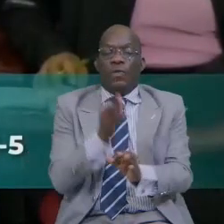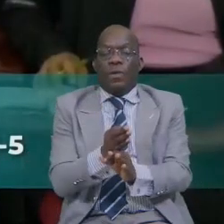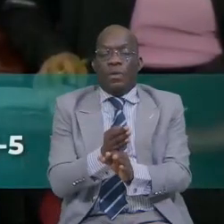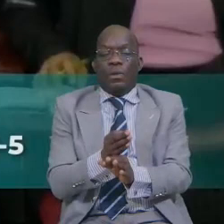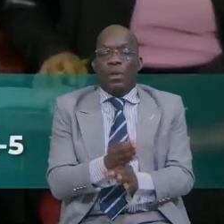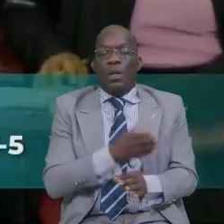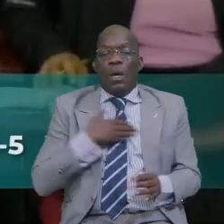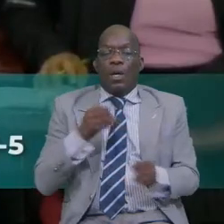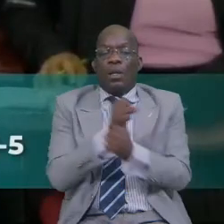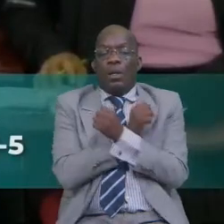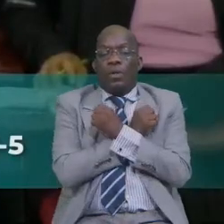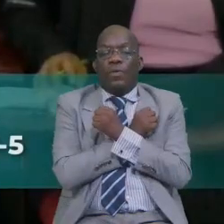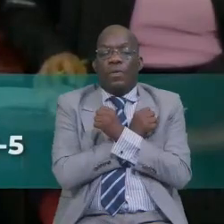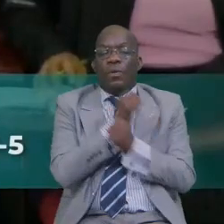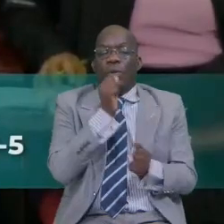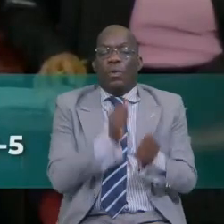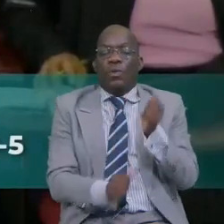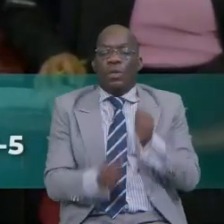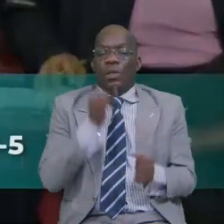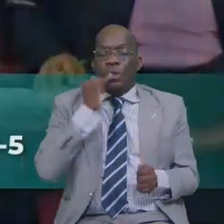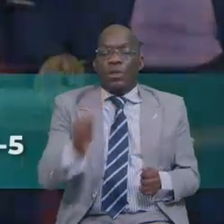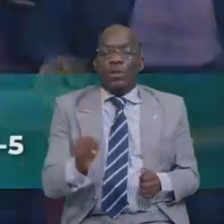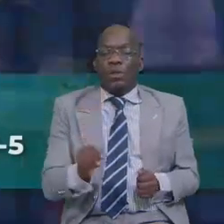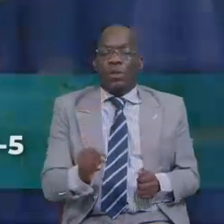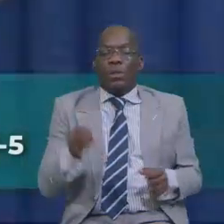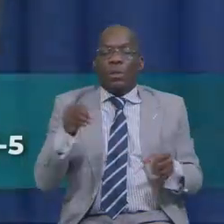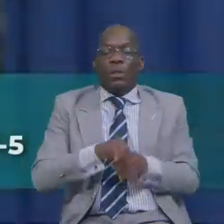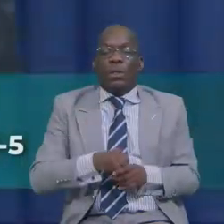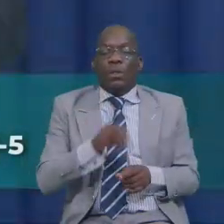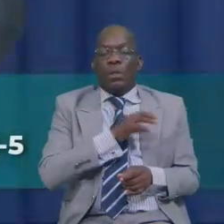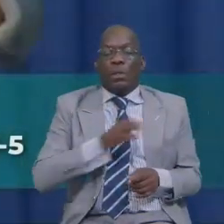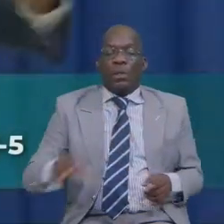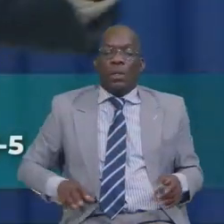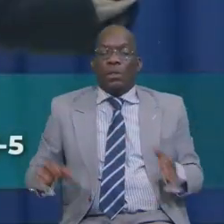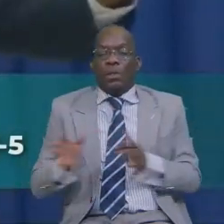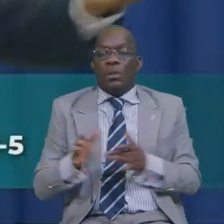love, which is in Christ Jesus. The